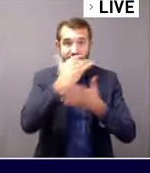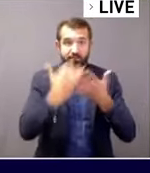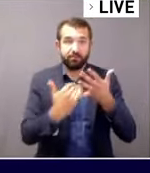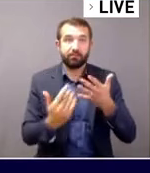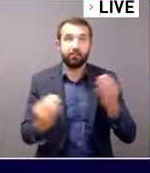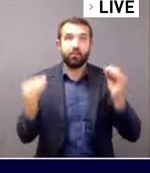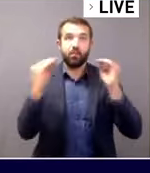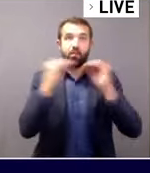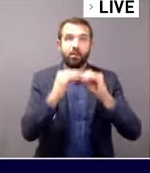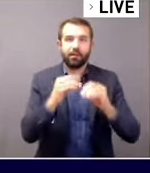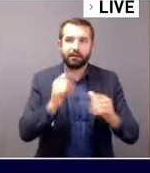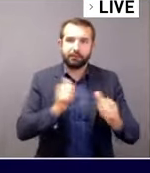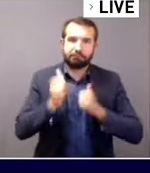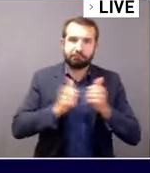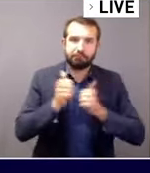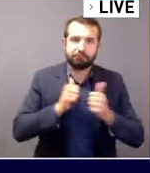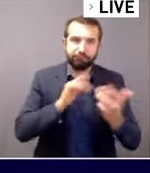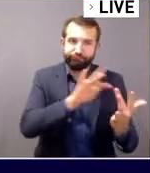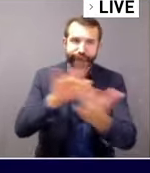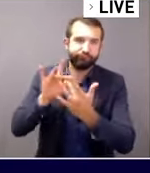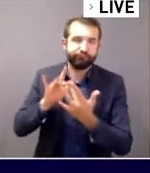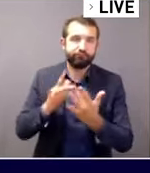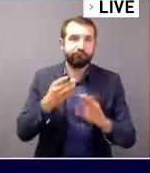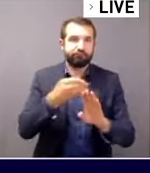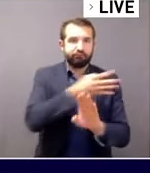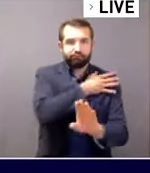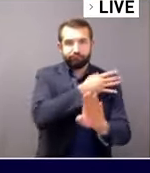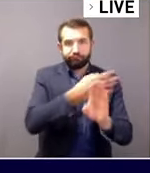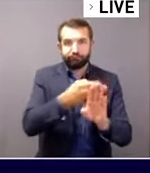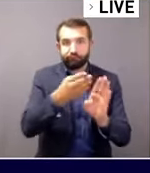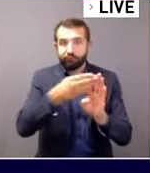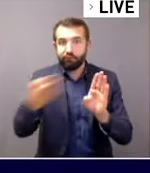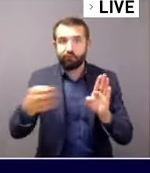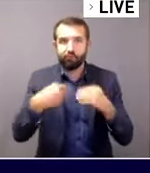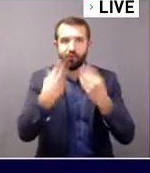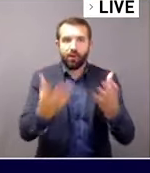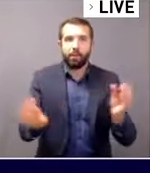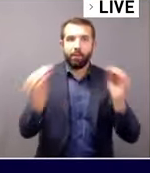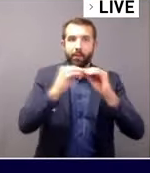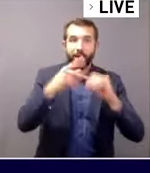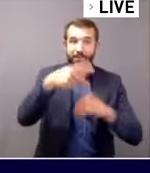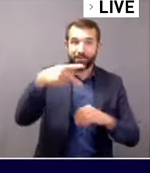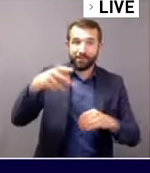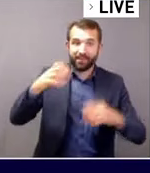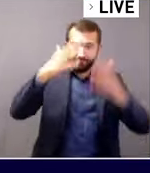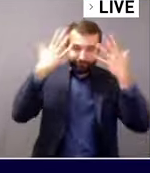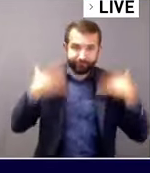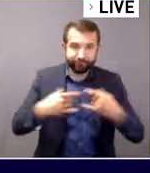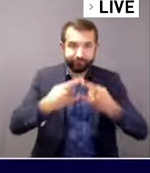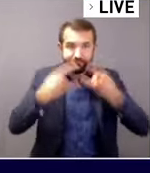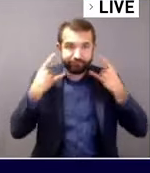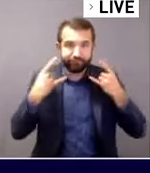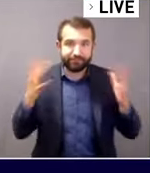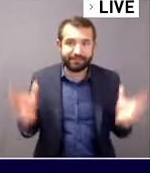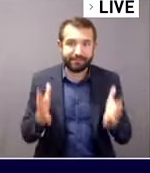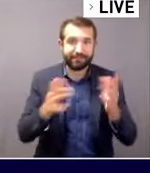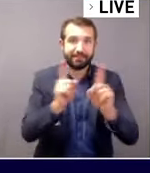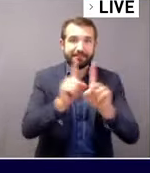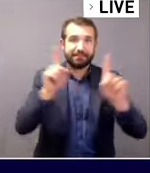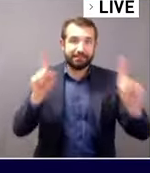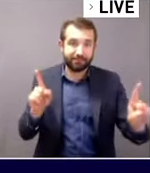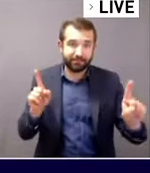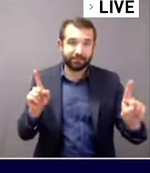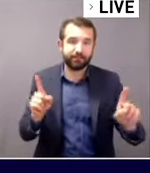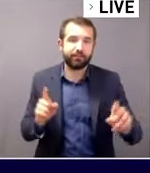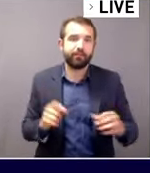tracing, equipping more folks with PPE, encouraging greater use of face coverings and physical distancing. Those are the things